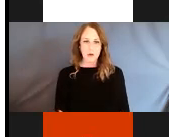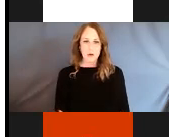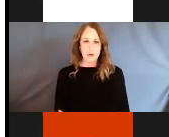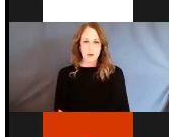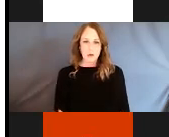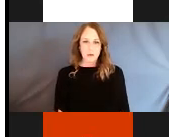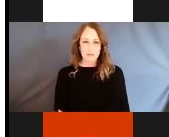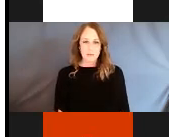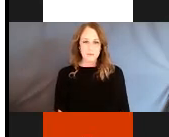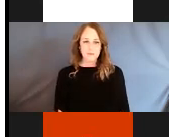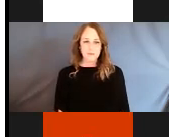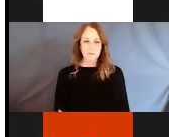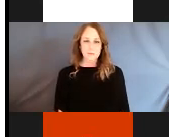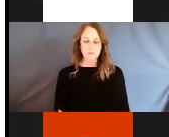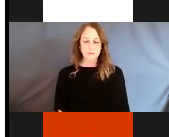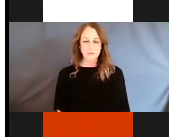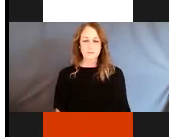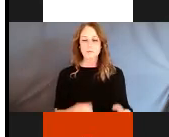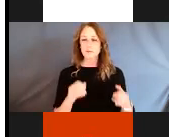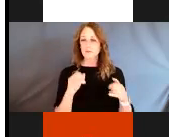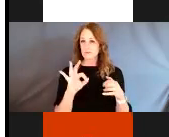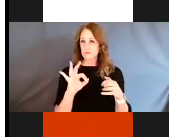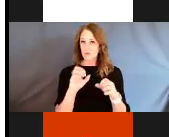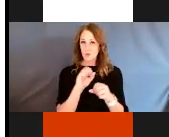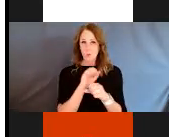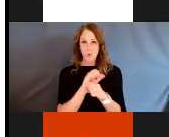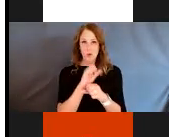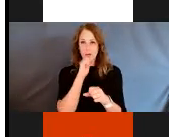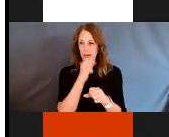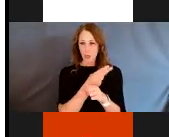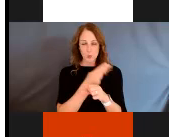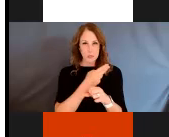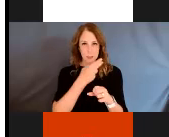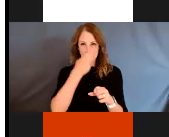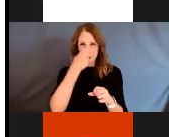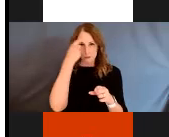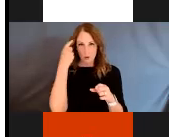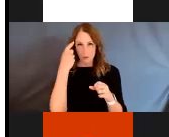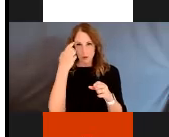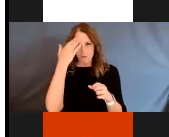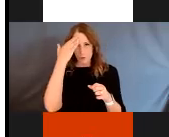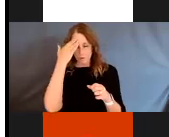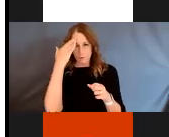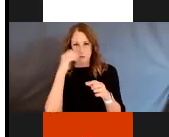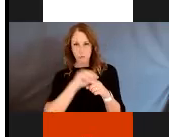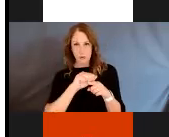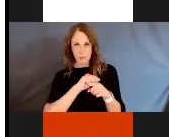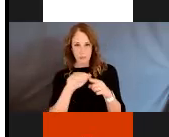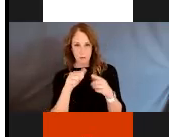So if your workplace is not currently using trauma-informed practice to address vicarious trauma and